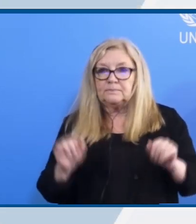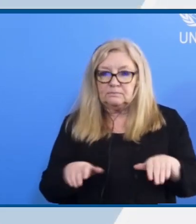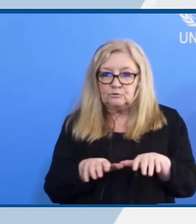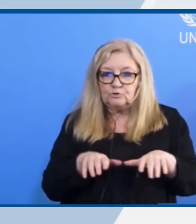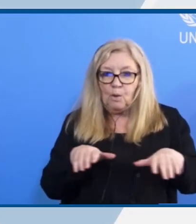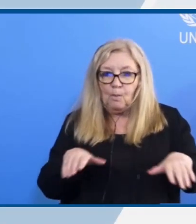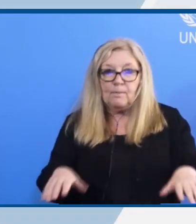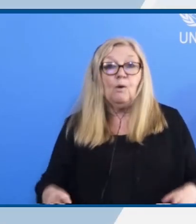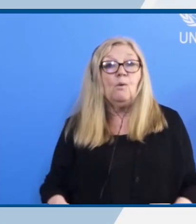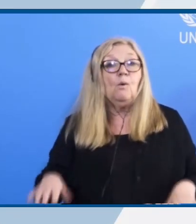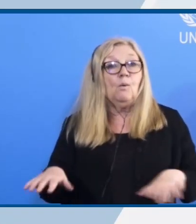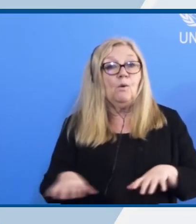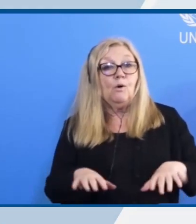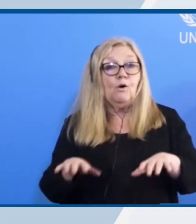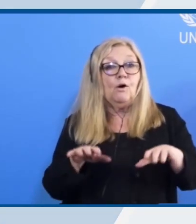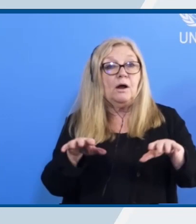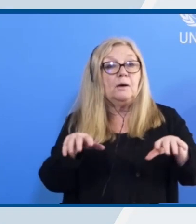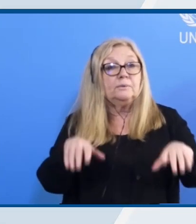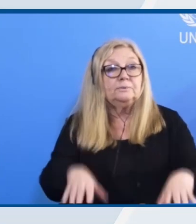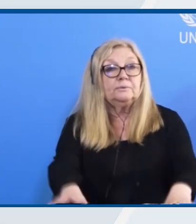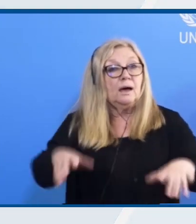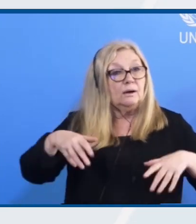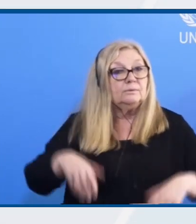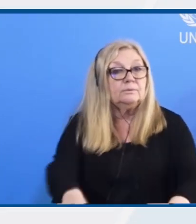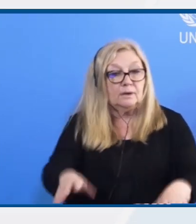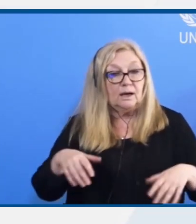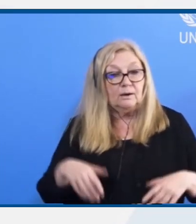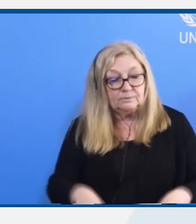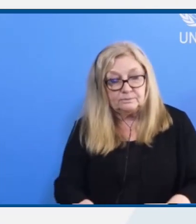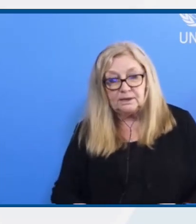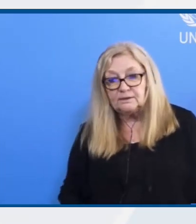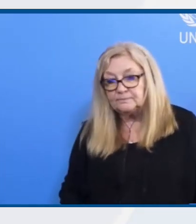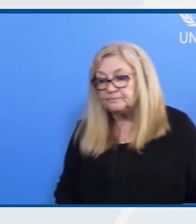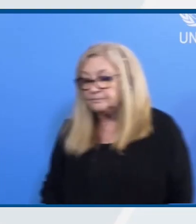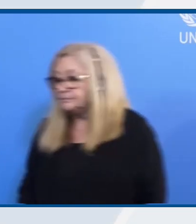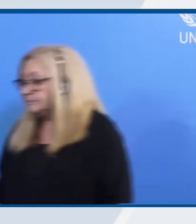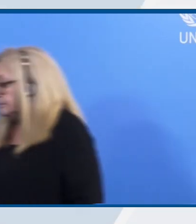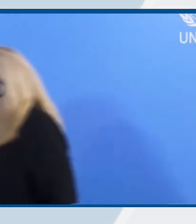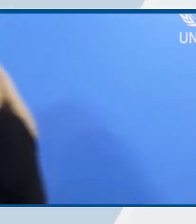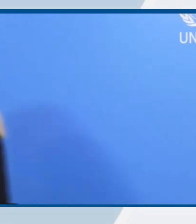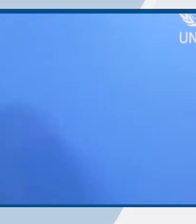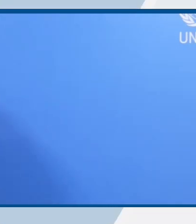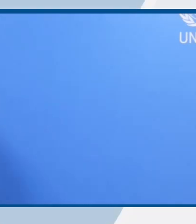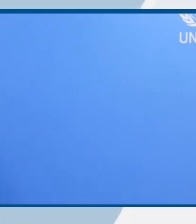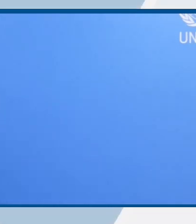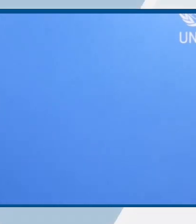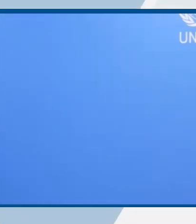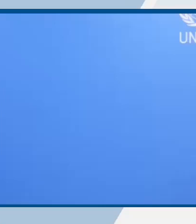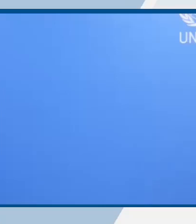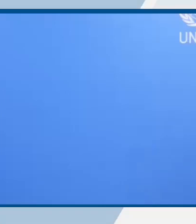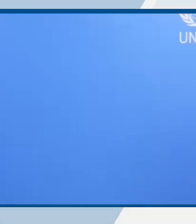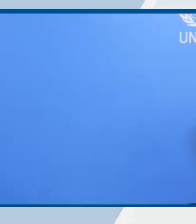financing on the adaptation side, which, as you rightly said, are lacking. Thanks very much, Same. Let me go to Alessandro. Well, Tisa